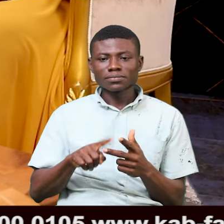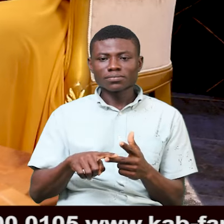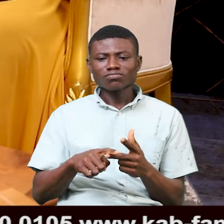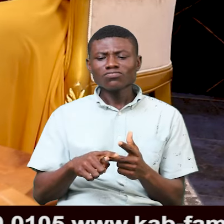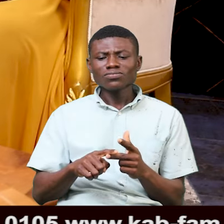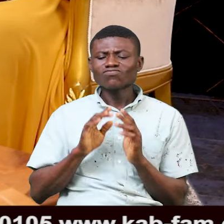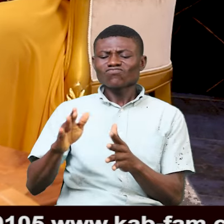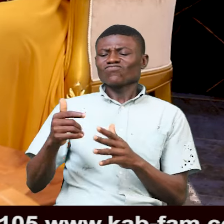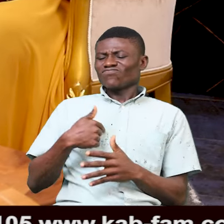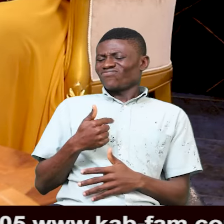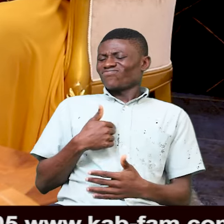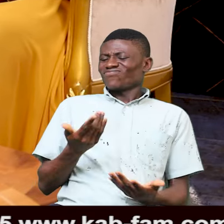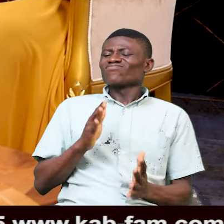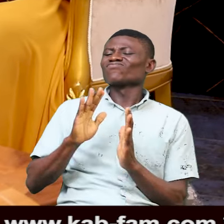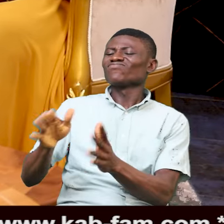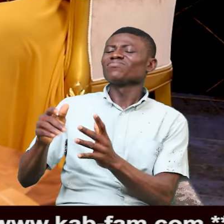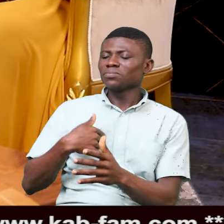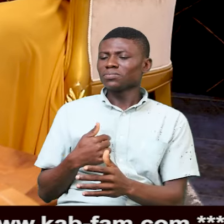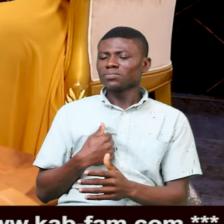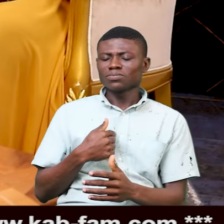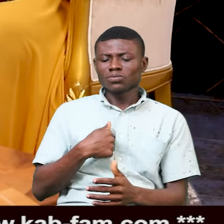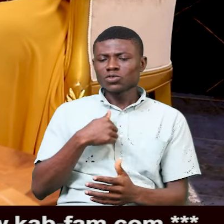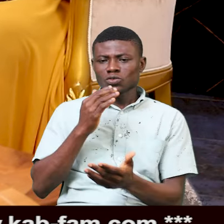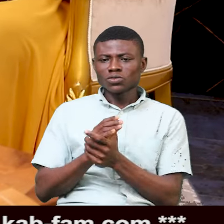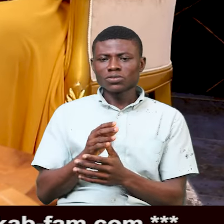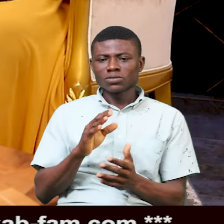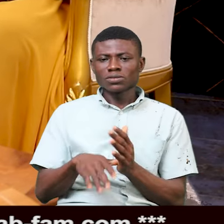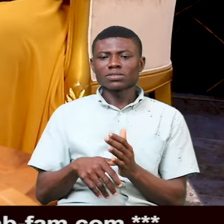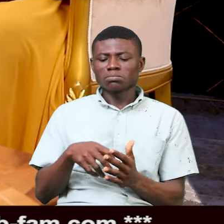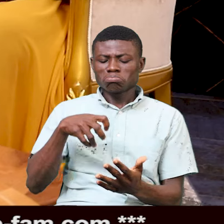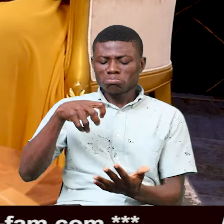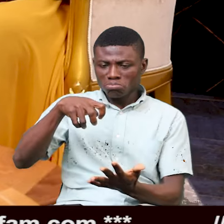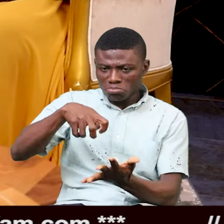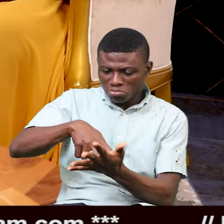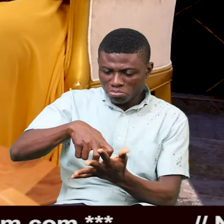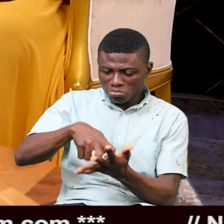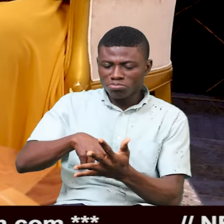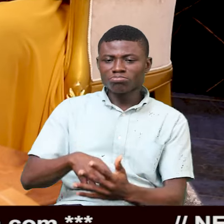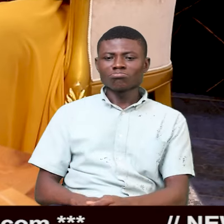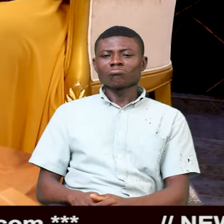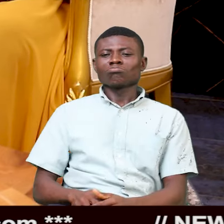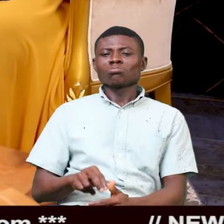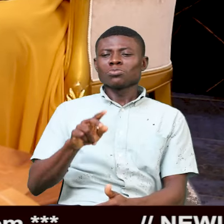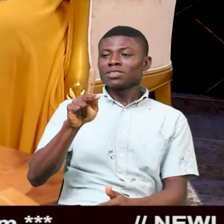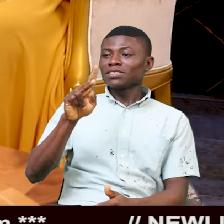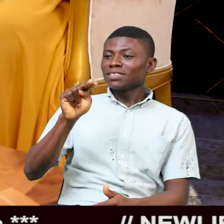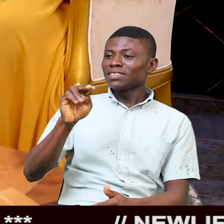wo no. Anja me cobra. And now ye ni ology.